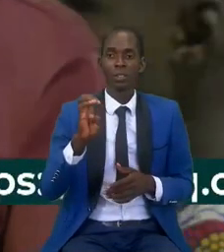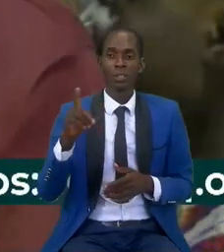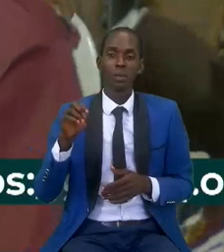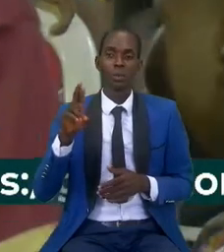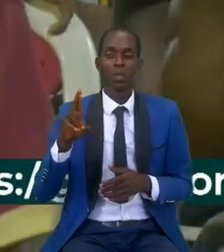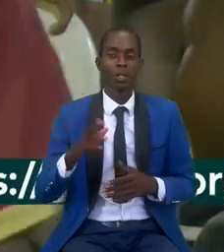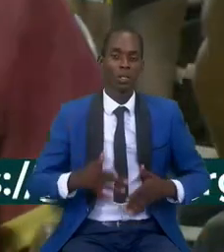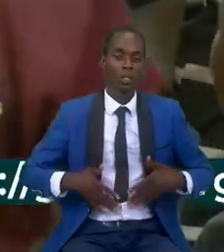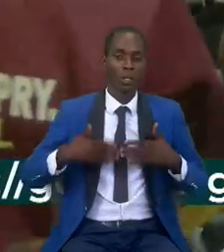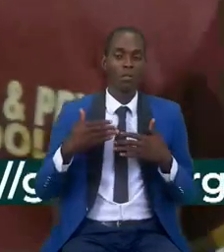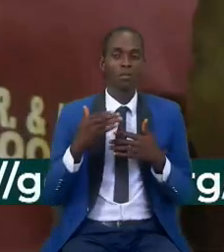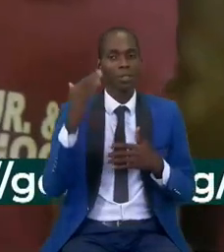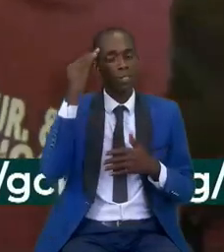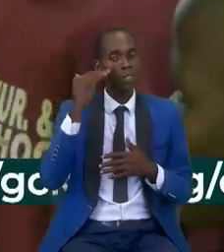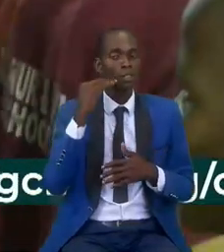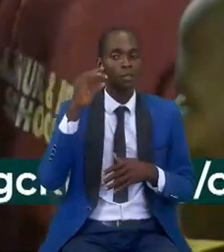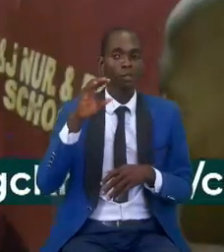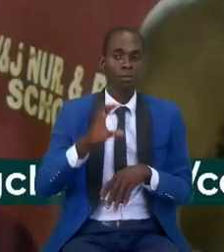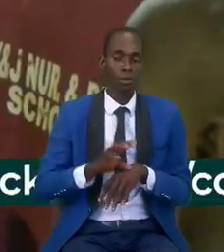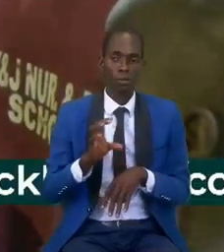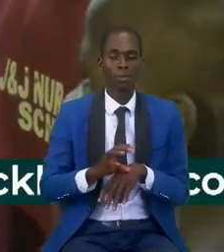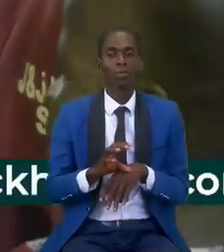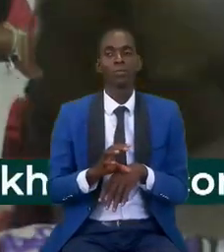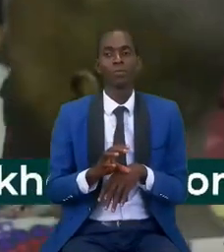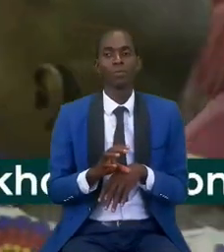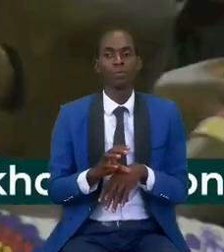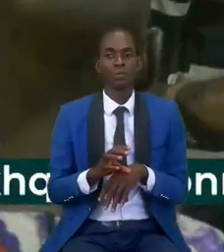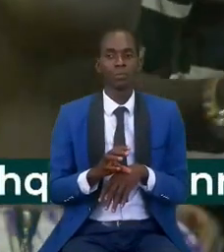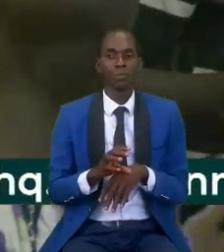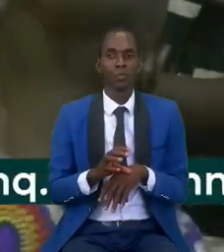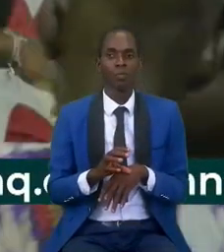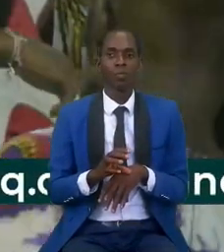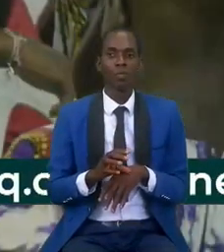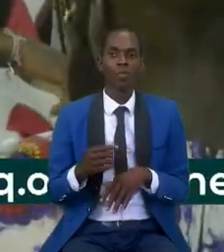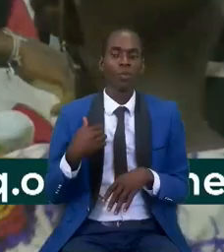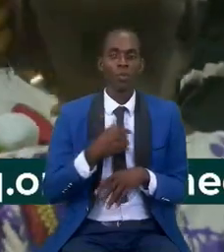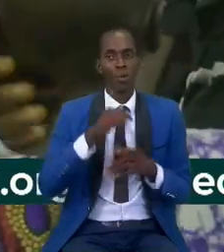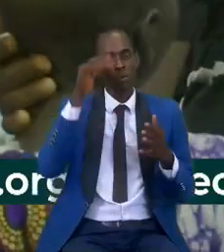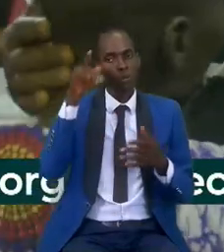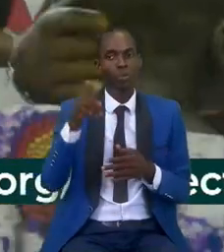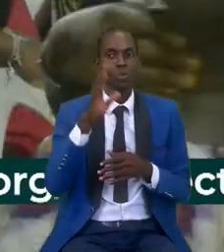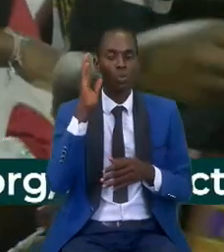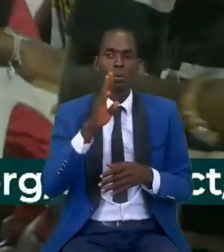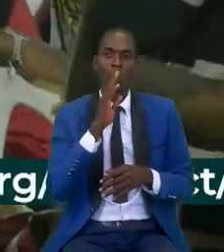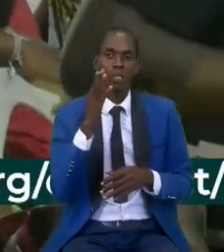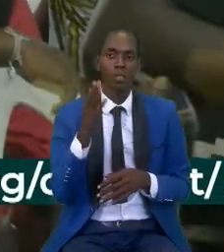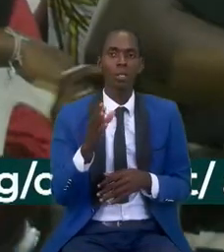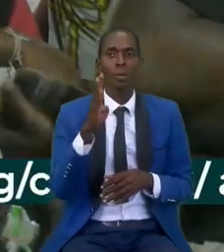we expect you will be there by the grace of God so